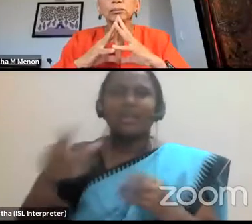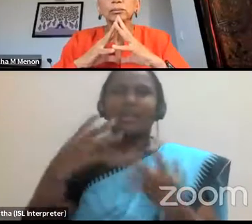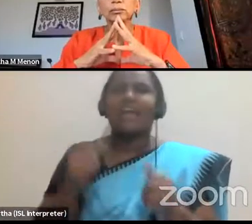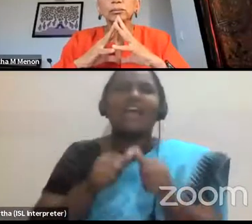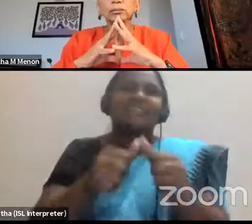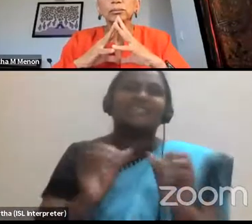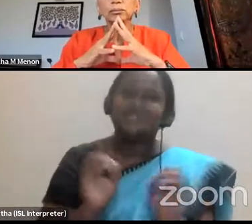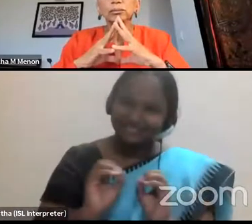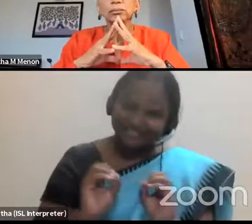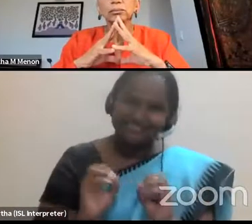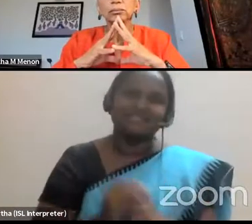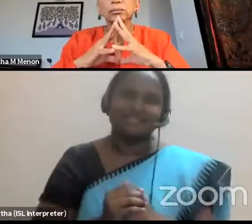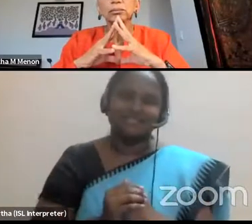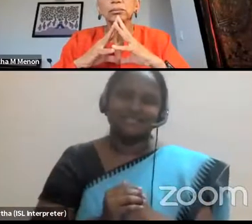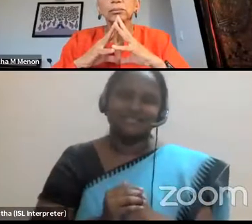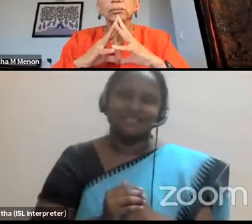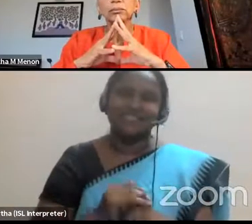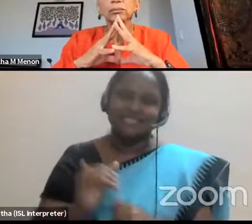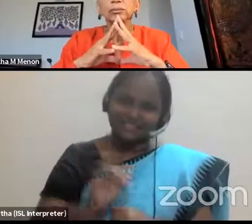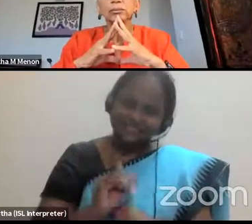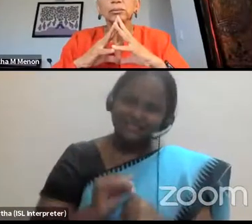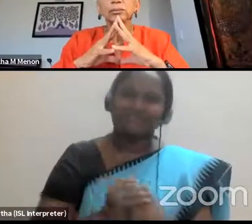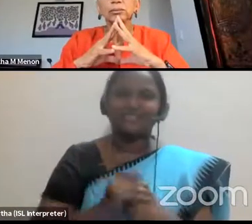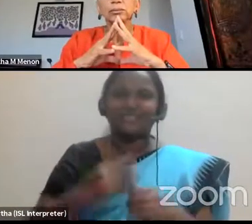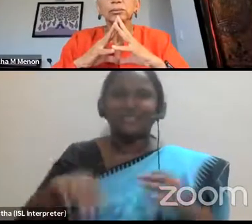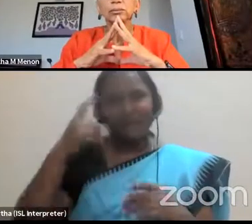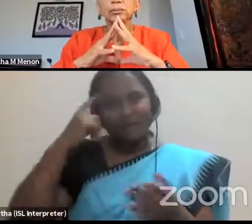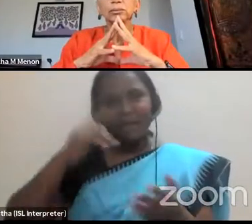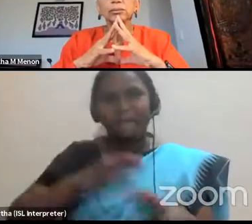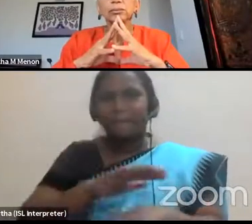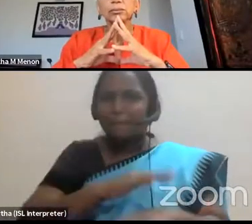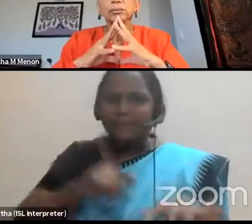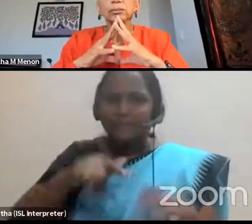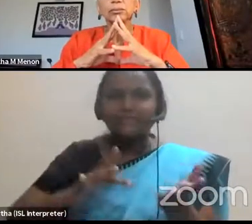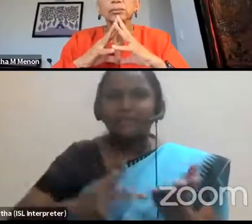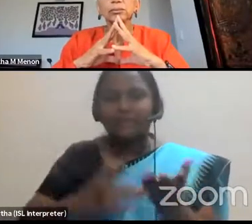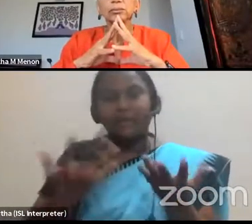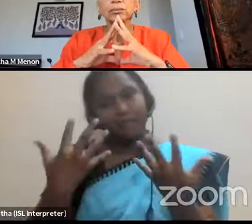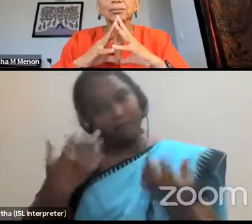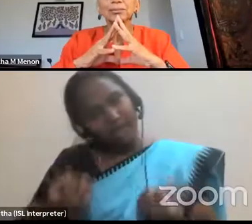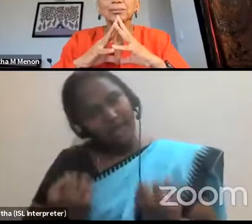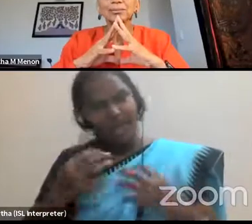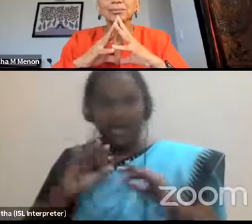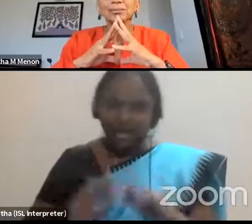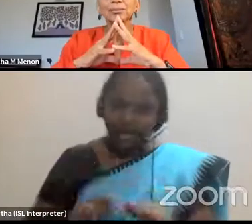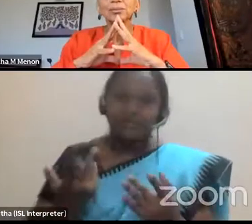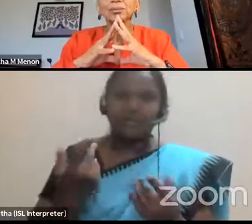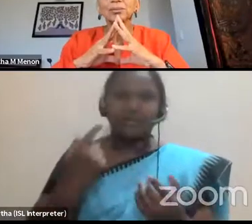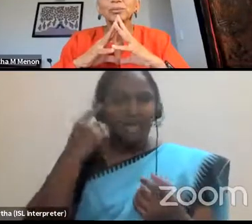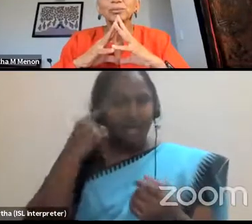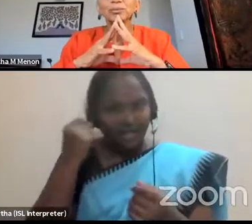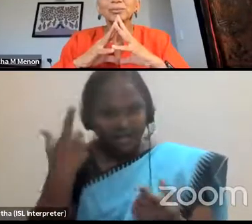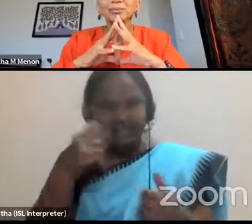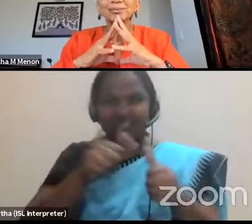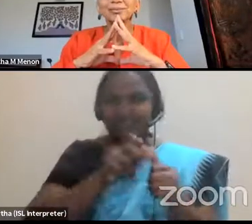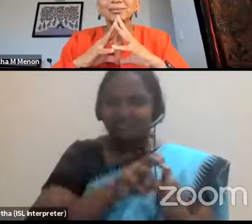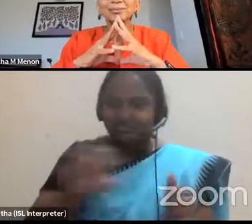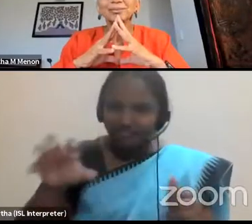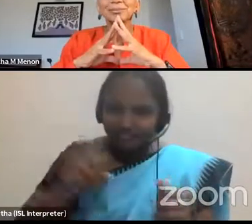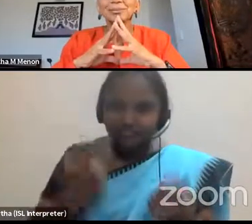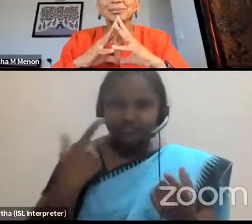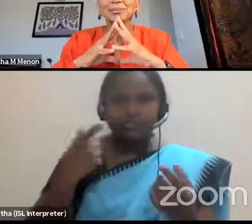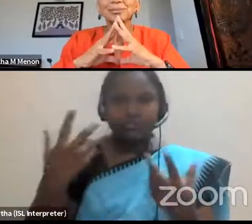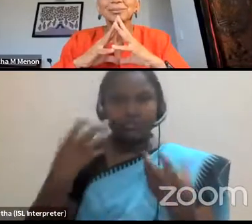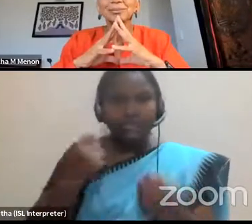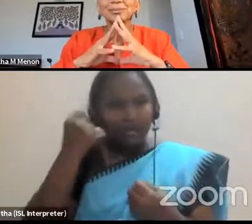answer. Also, this is based on technology. He may or may not be able to understand your accent. And if he